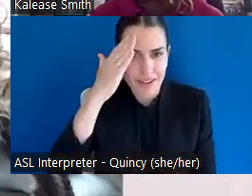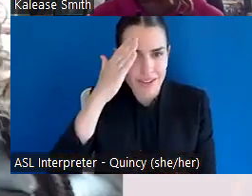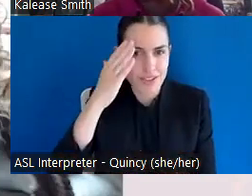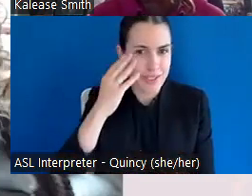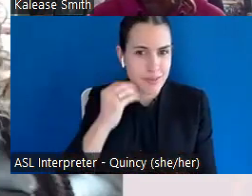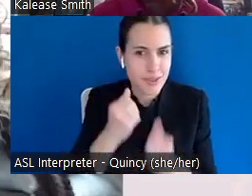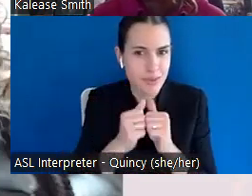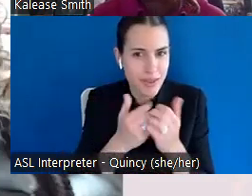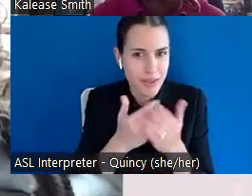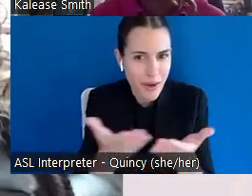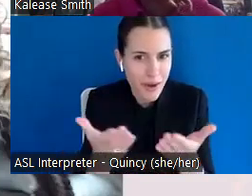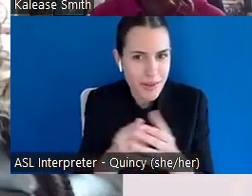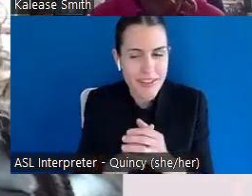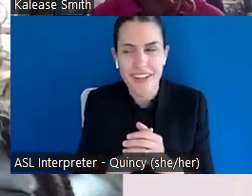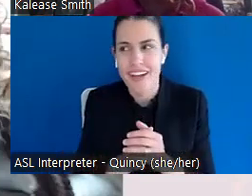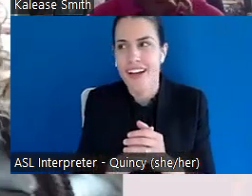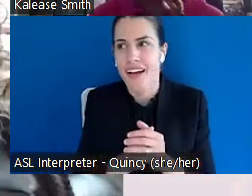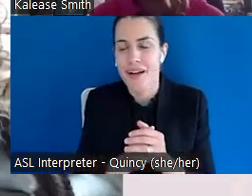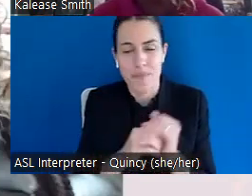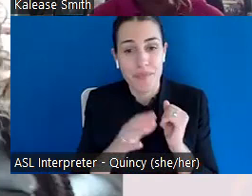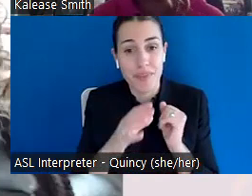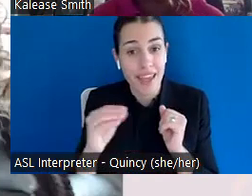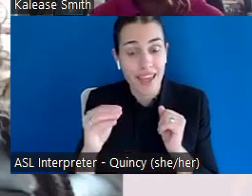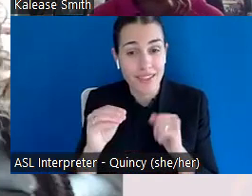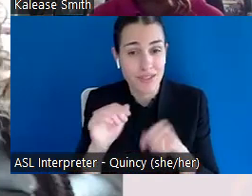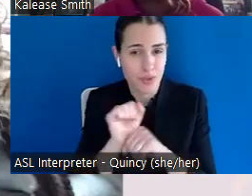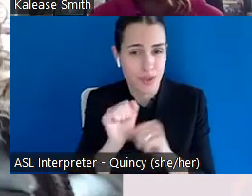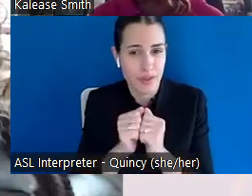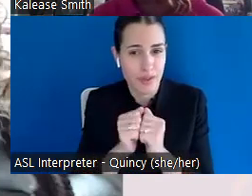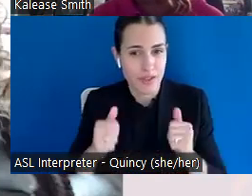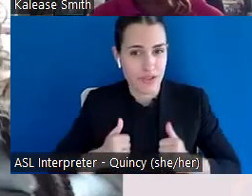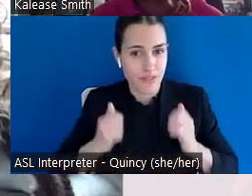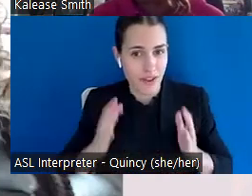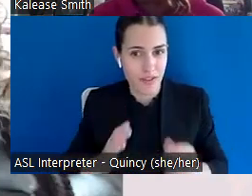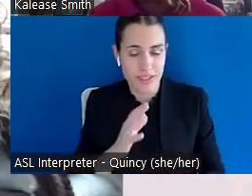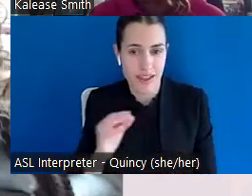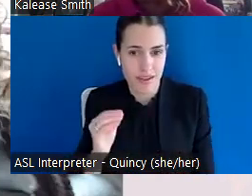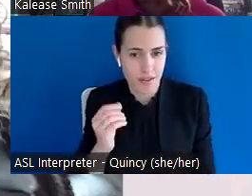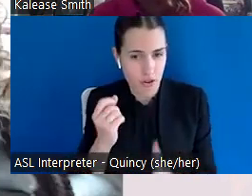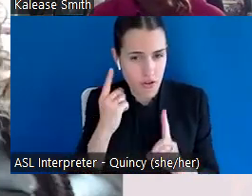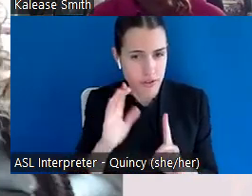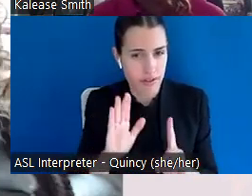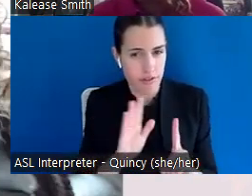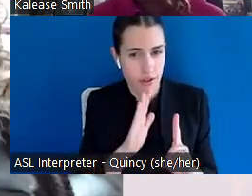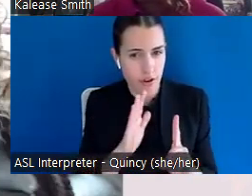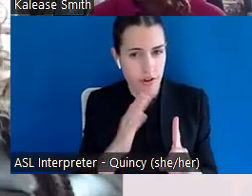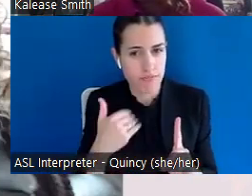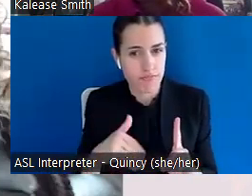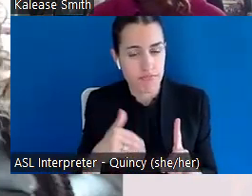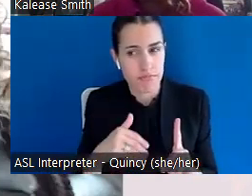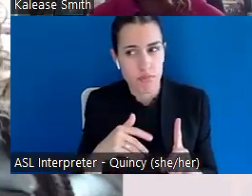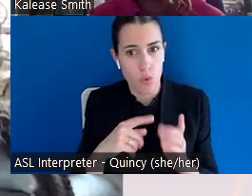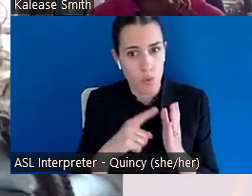you all, but also to work with survivors and to understand that